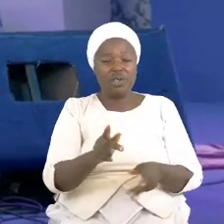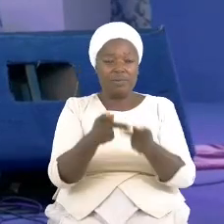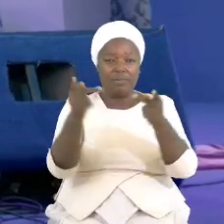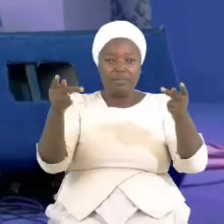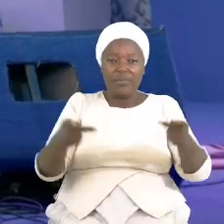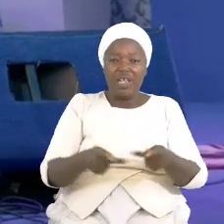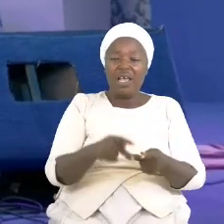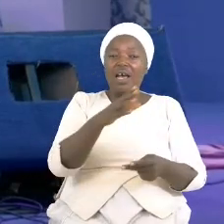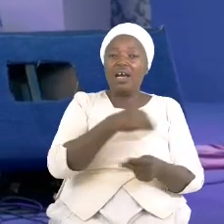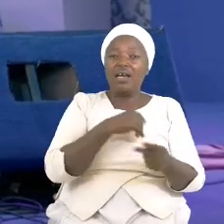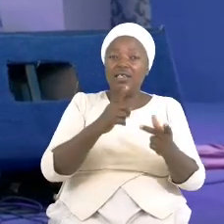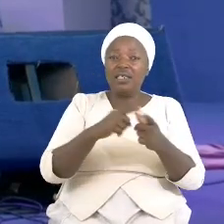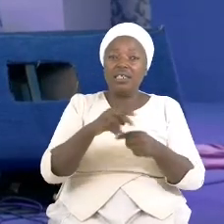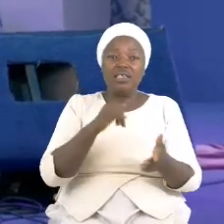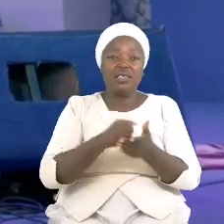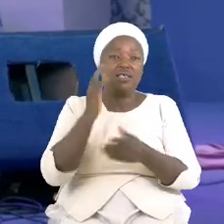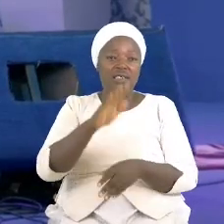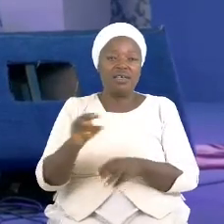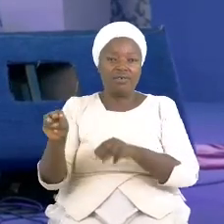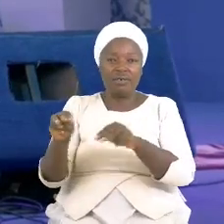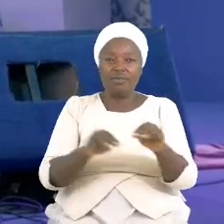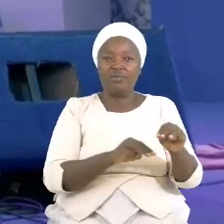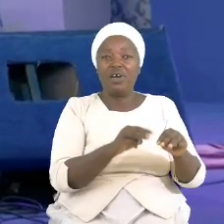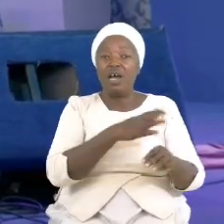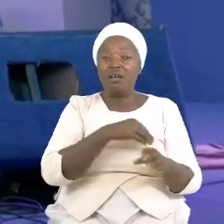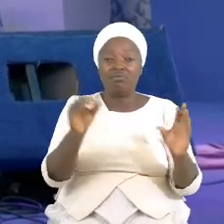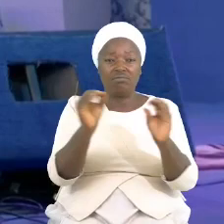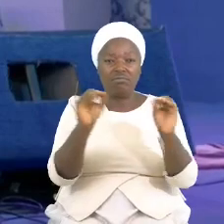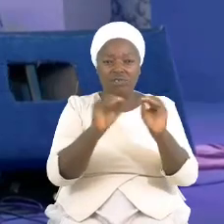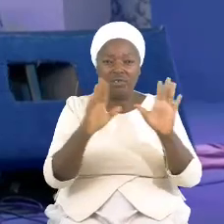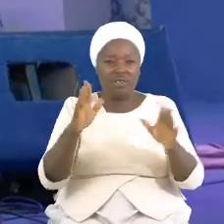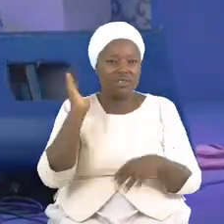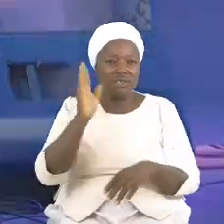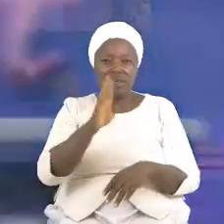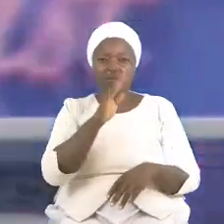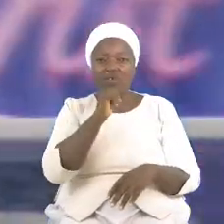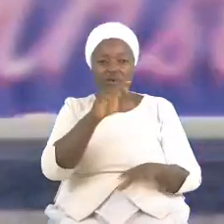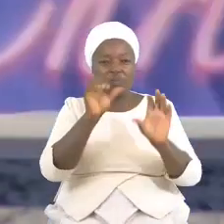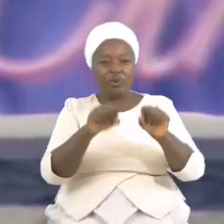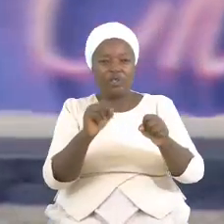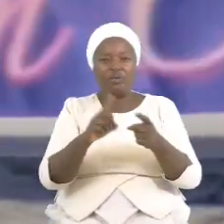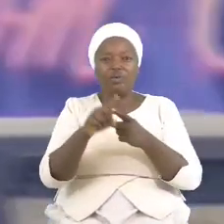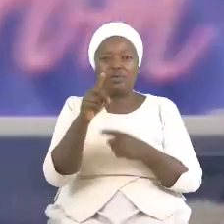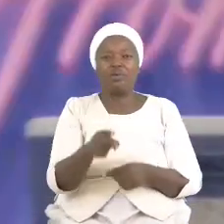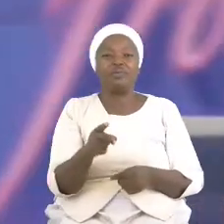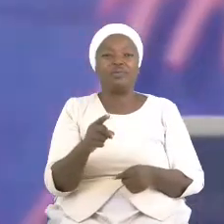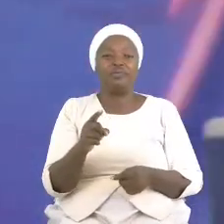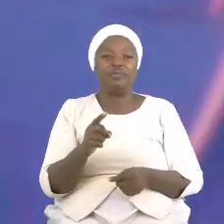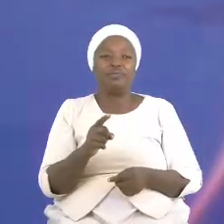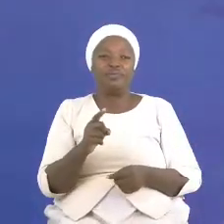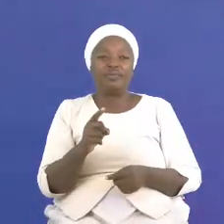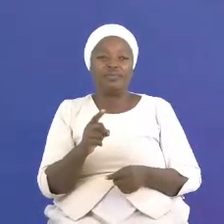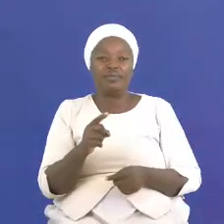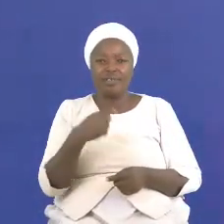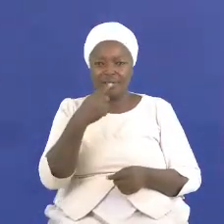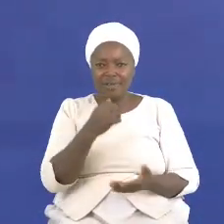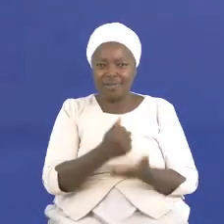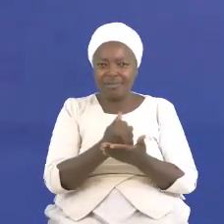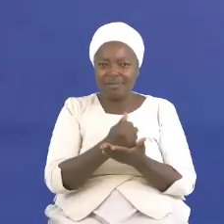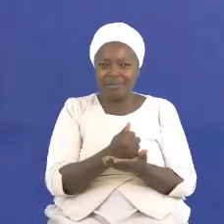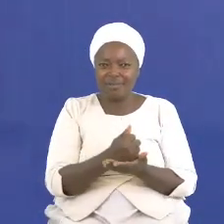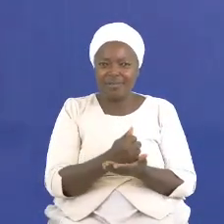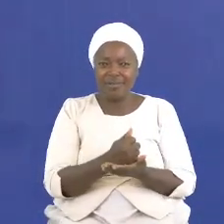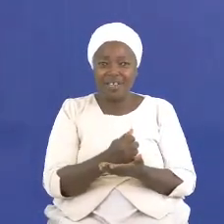it shall remove, and nothing shall be impossible unto you. You know, we've read